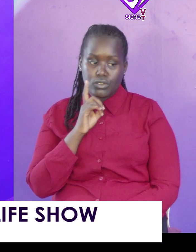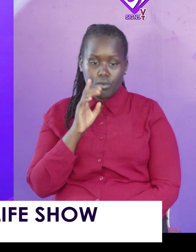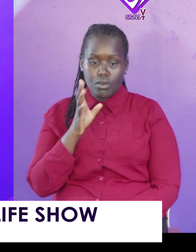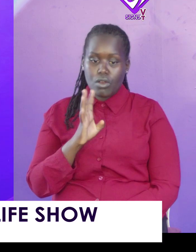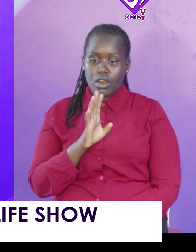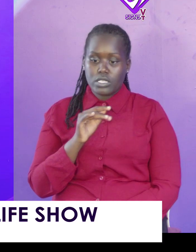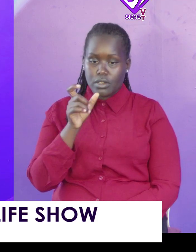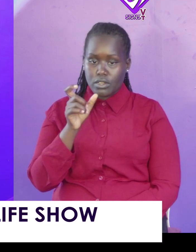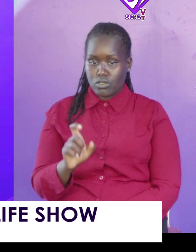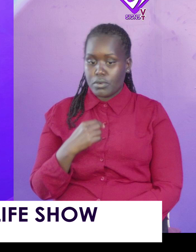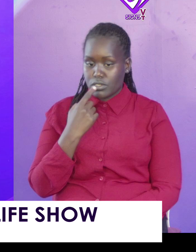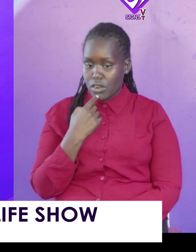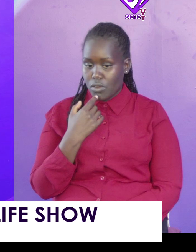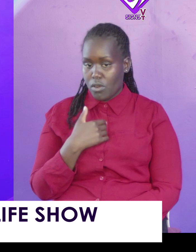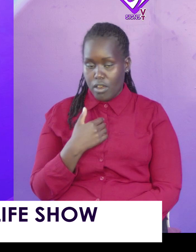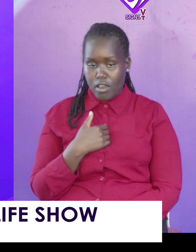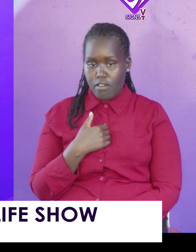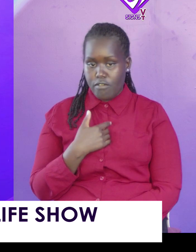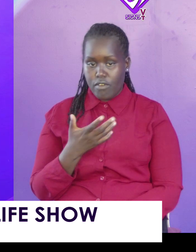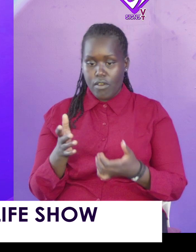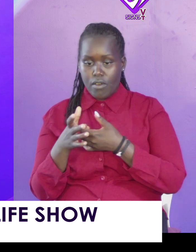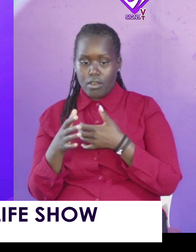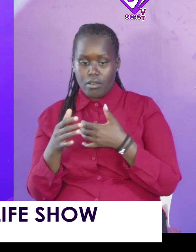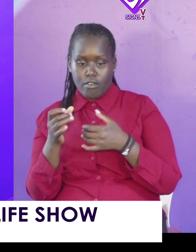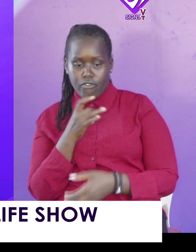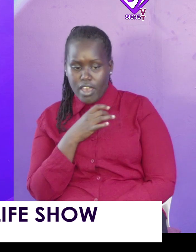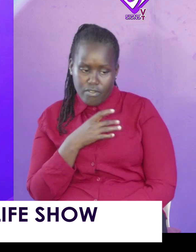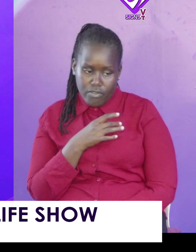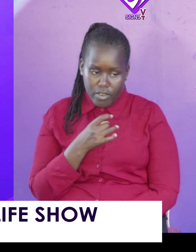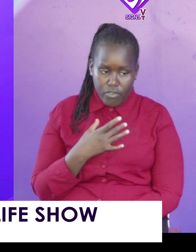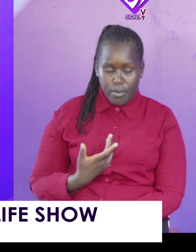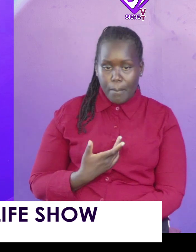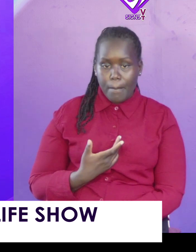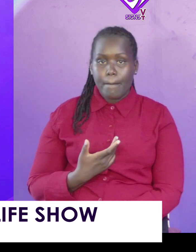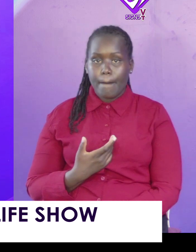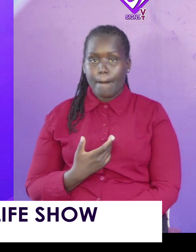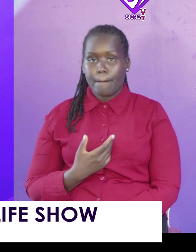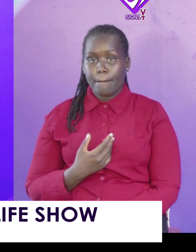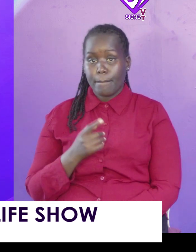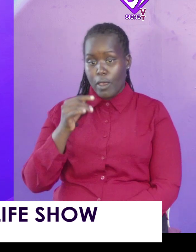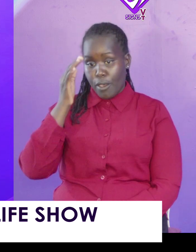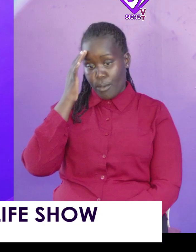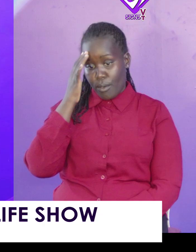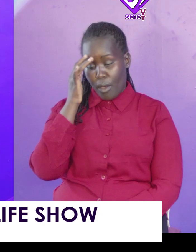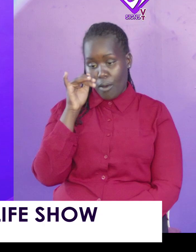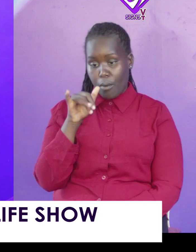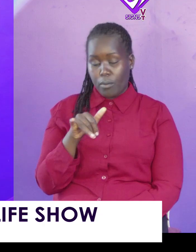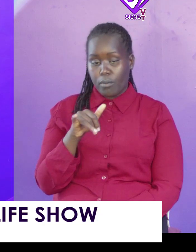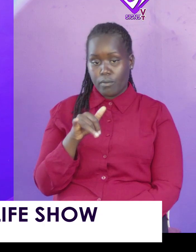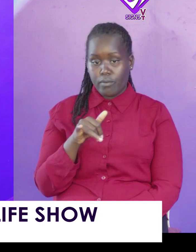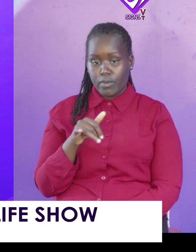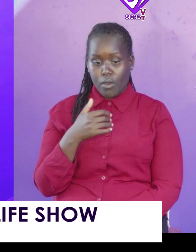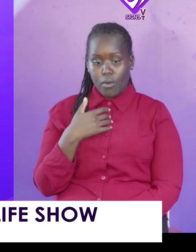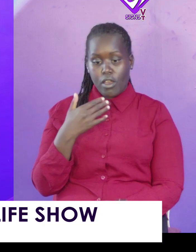who has butterflies in their tummy. Why do you have butterflies in your tummy? Did you know that there is